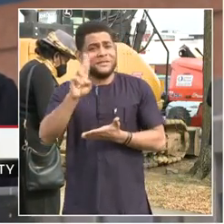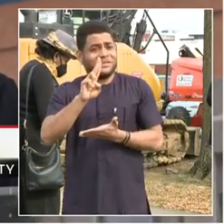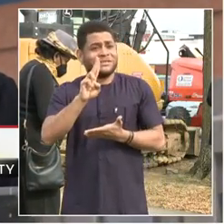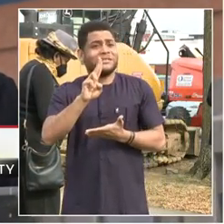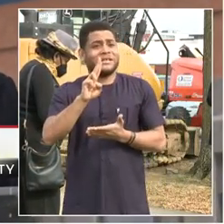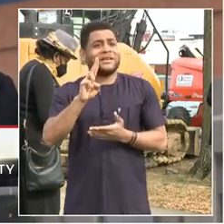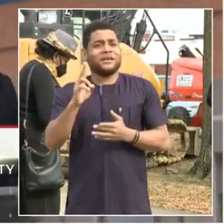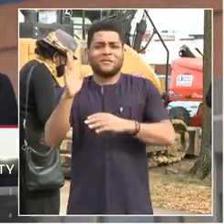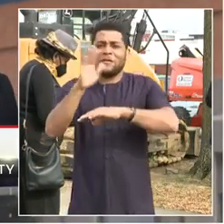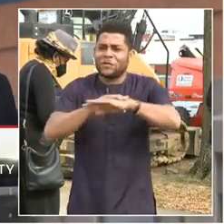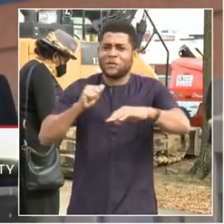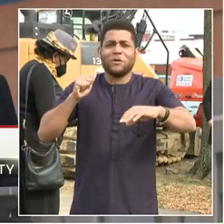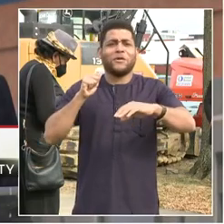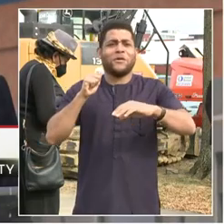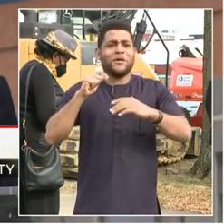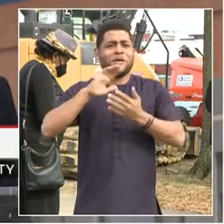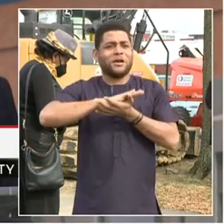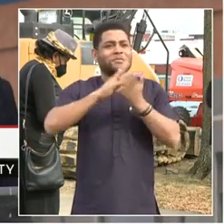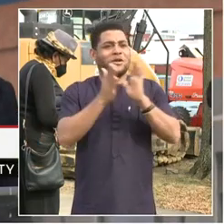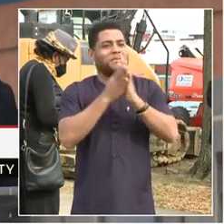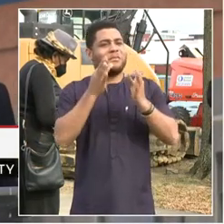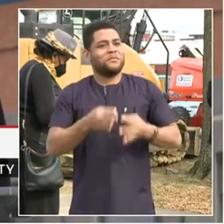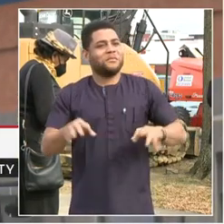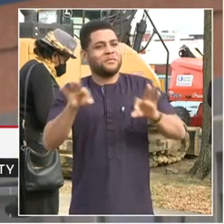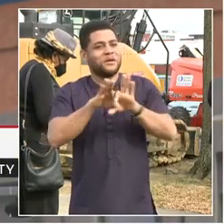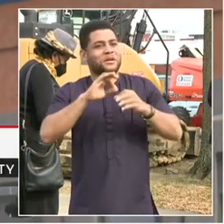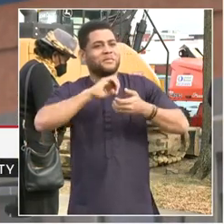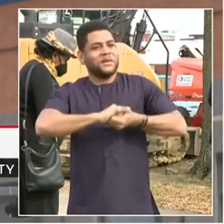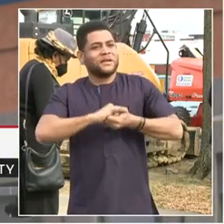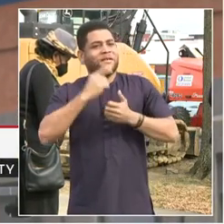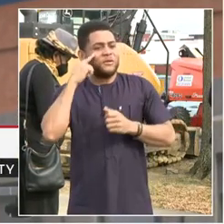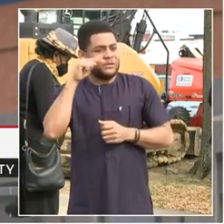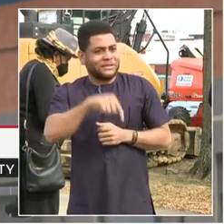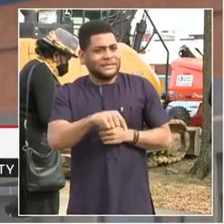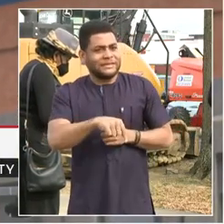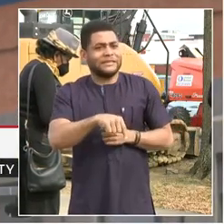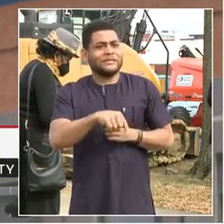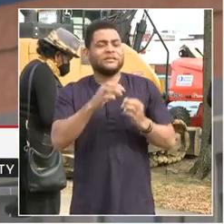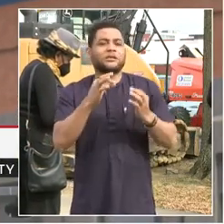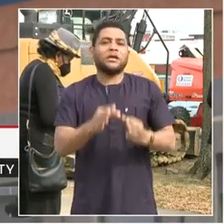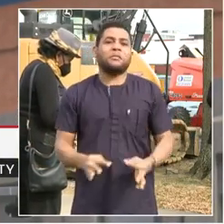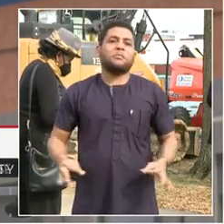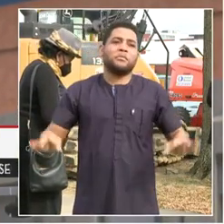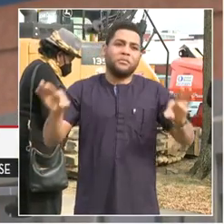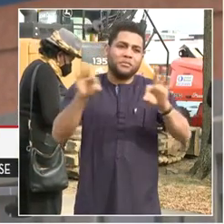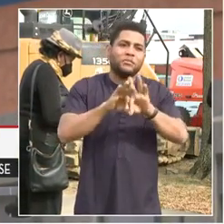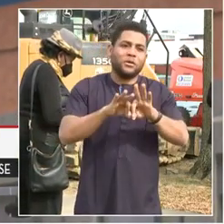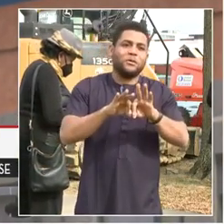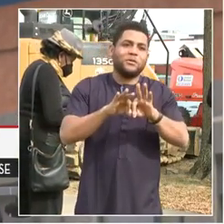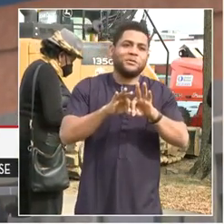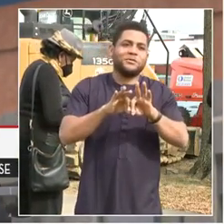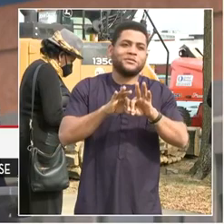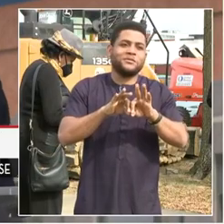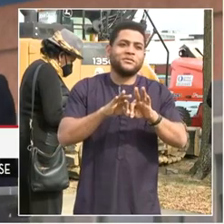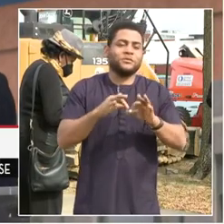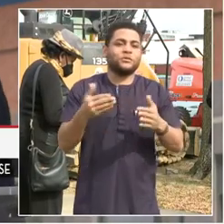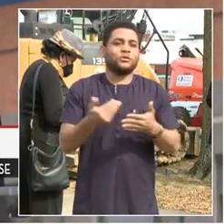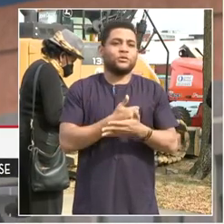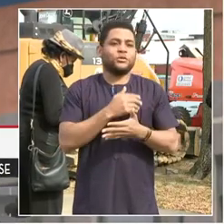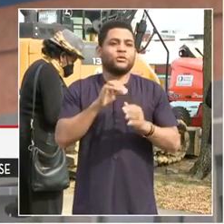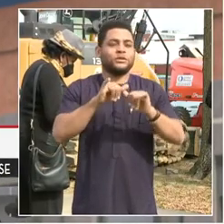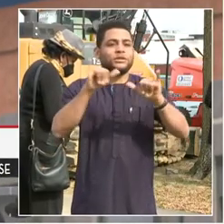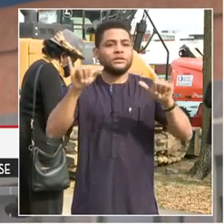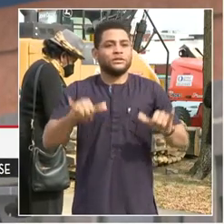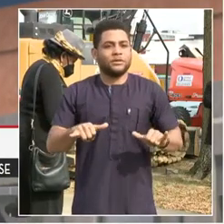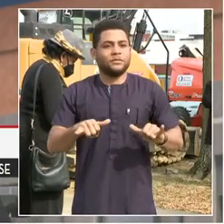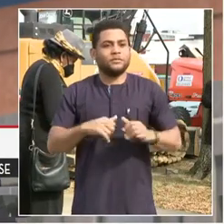in as an important partner in this very significant development. So on behalf